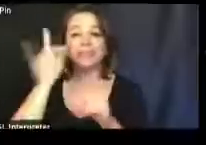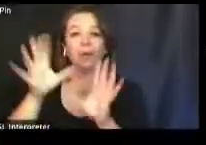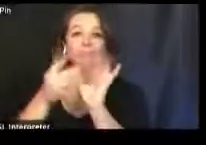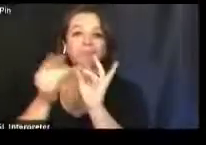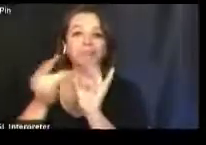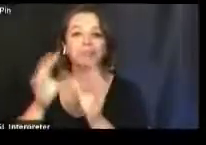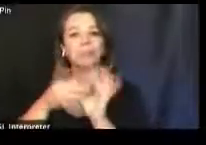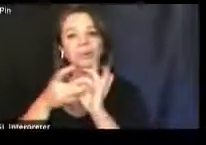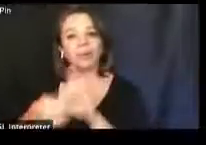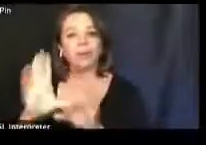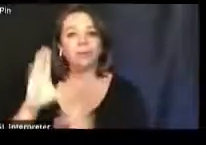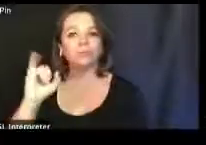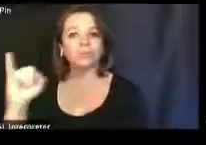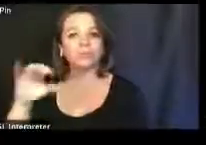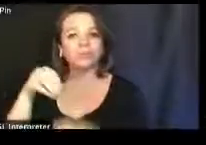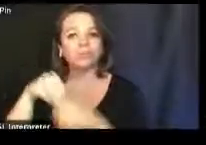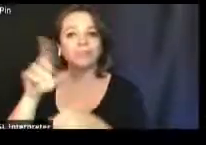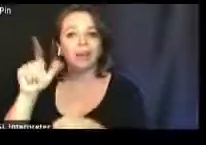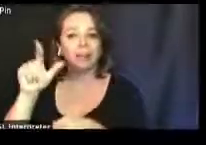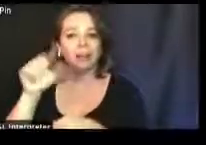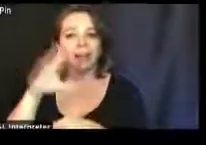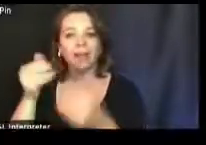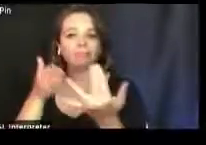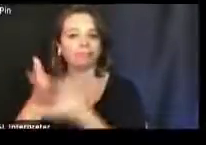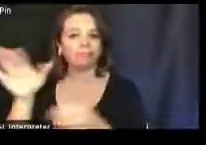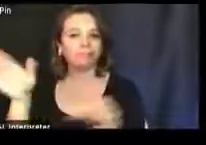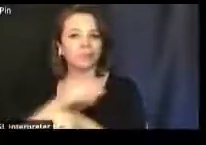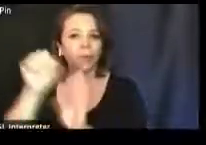Angeles and throughout the state. Thank you.